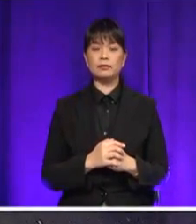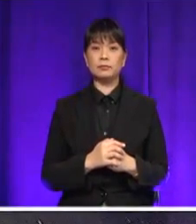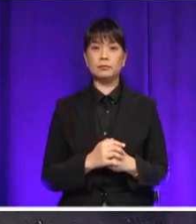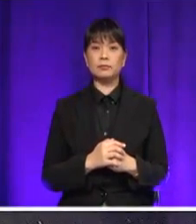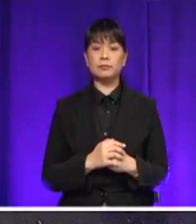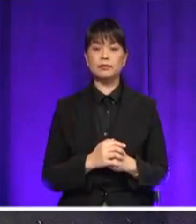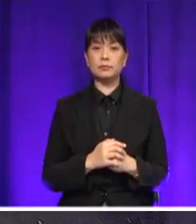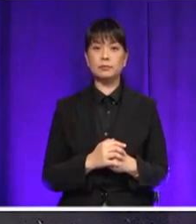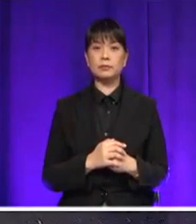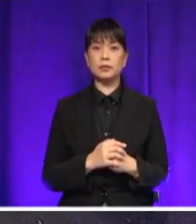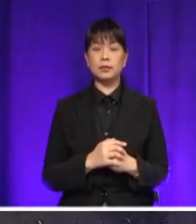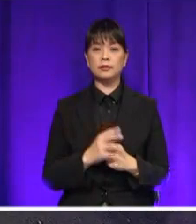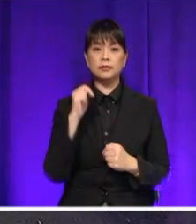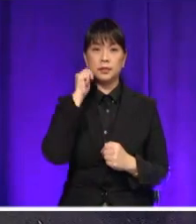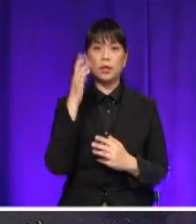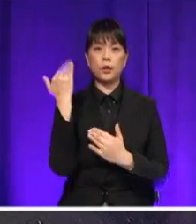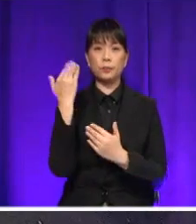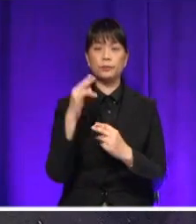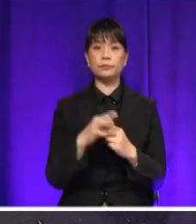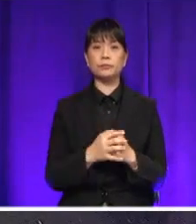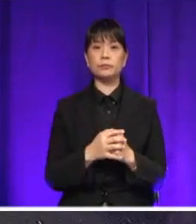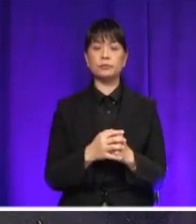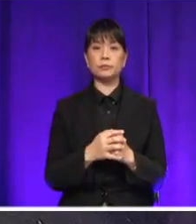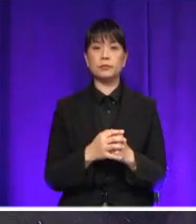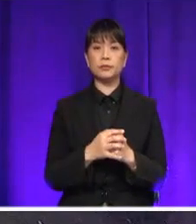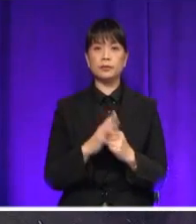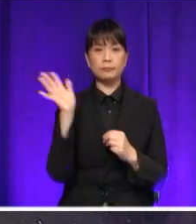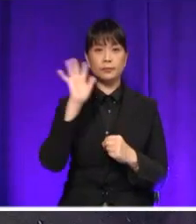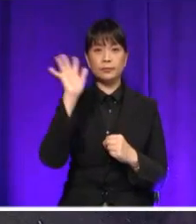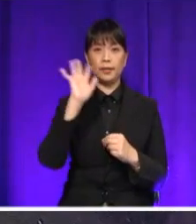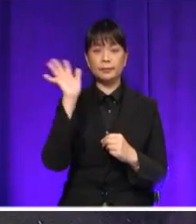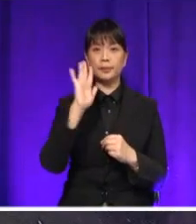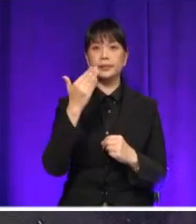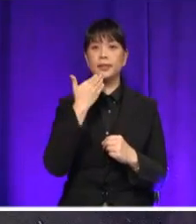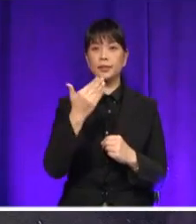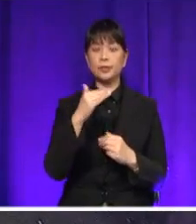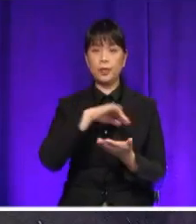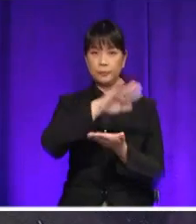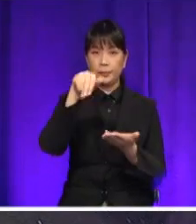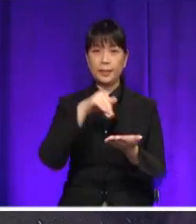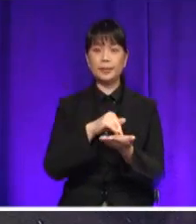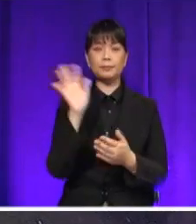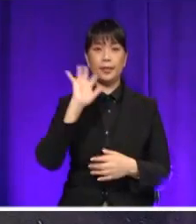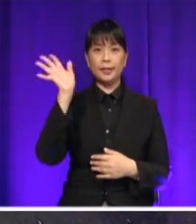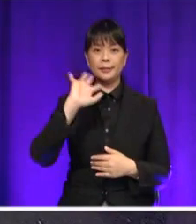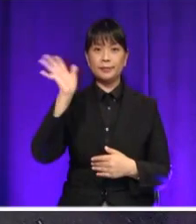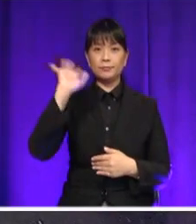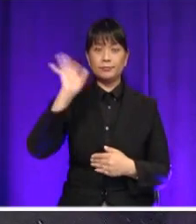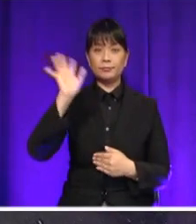now, I hope to see you guys again very, very soon. My name is Nisa K. I'll see you guys. Thank you so much, everybody. Bye.